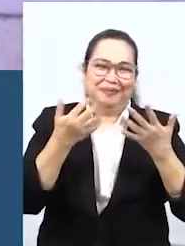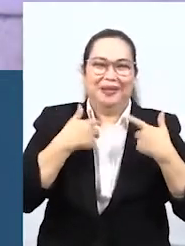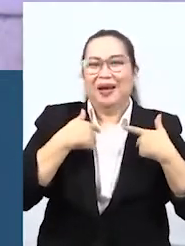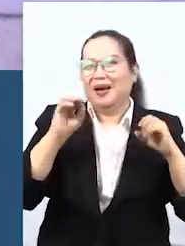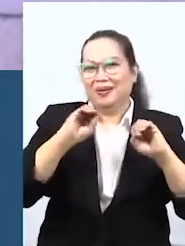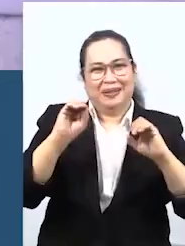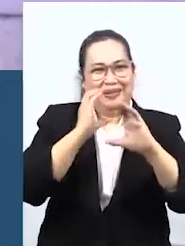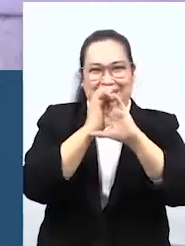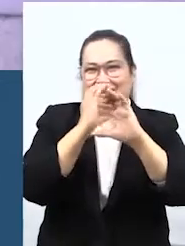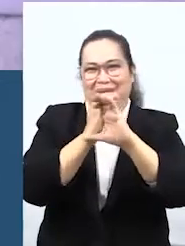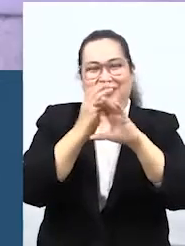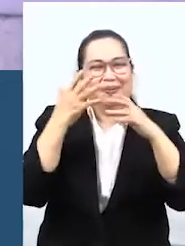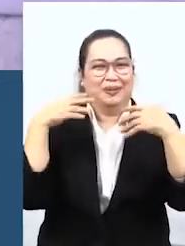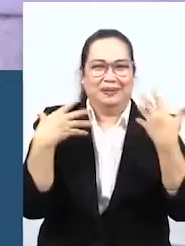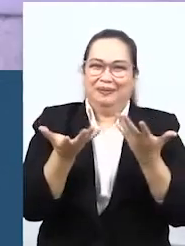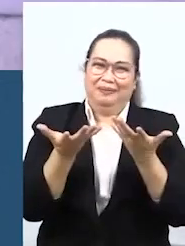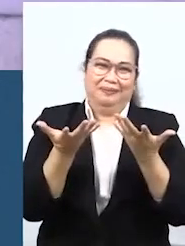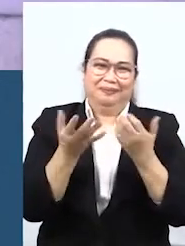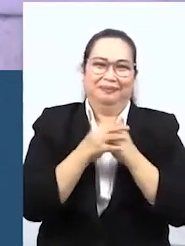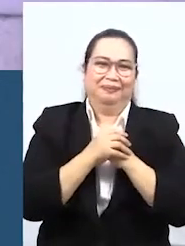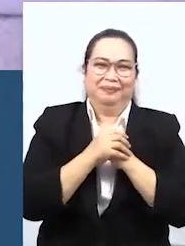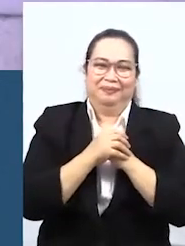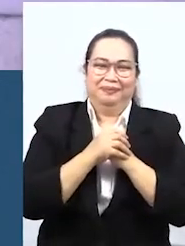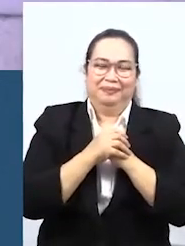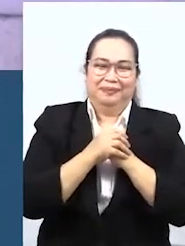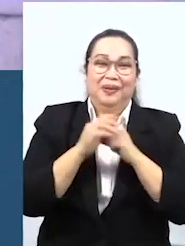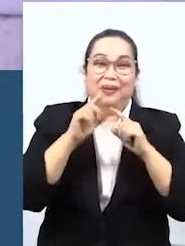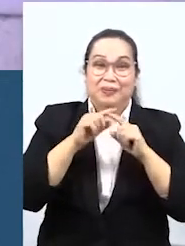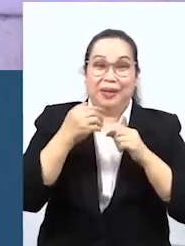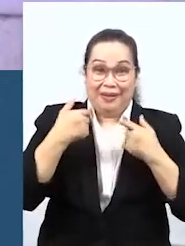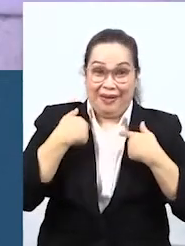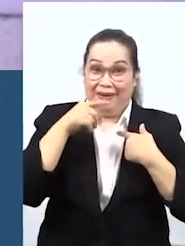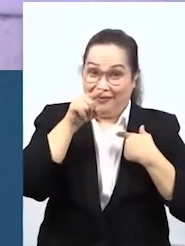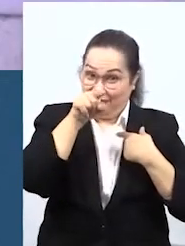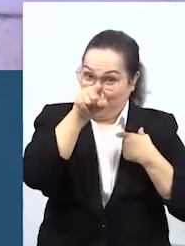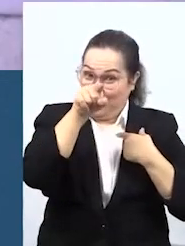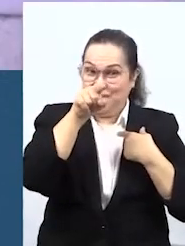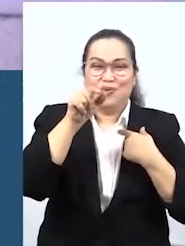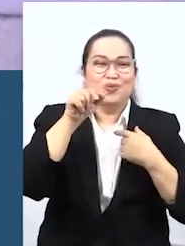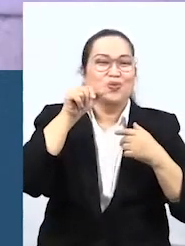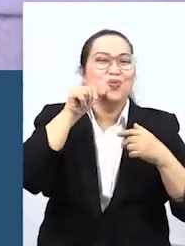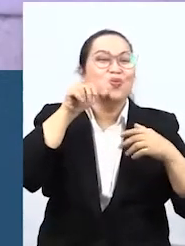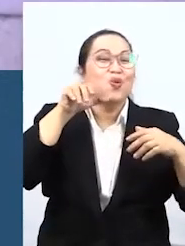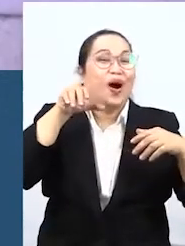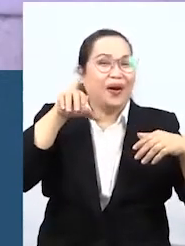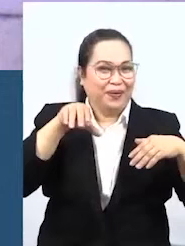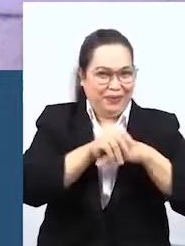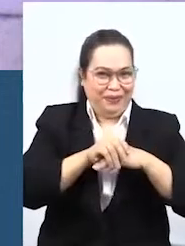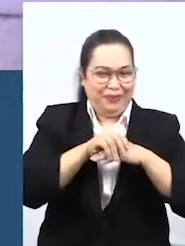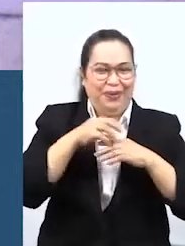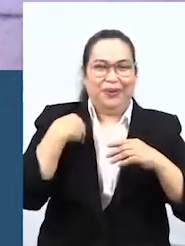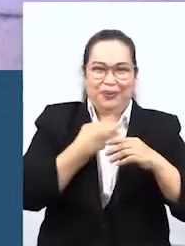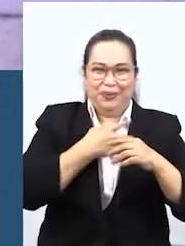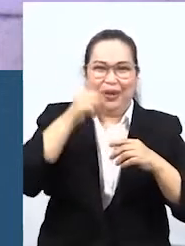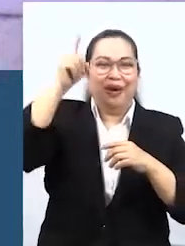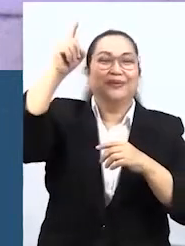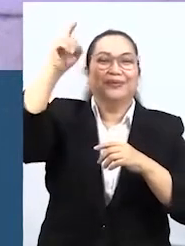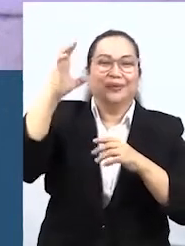a car but I have you and we have